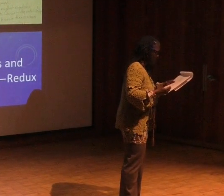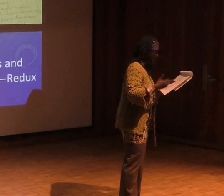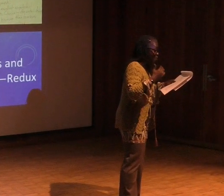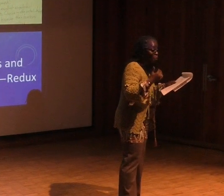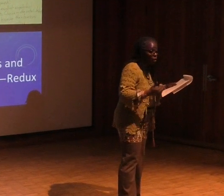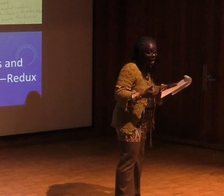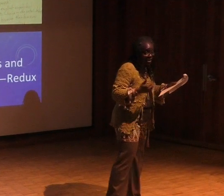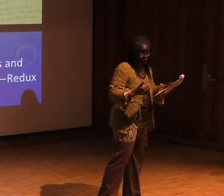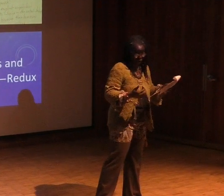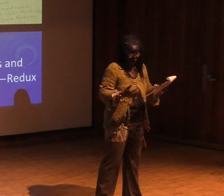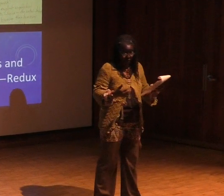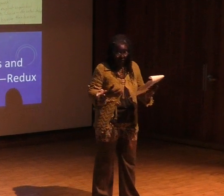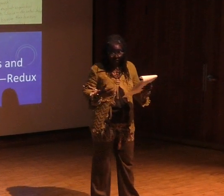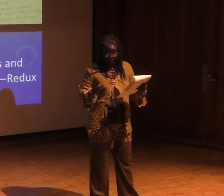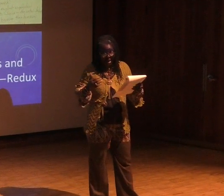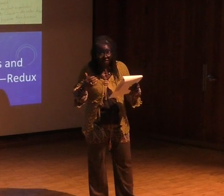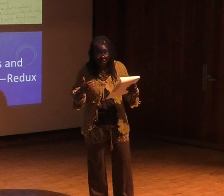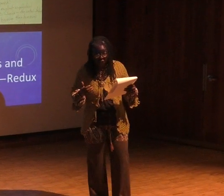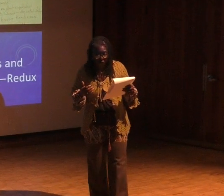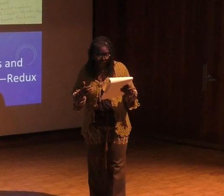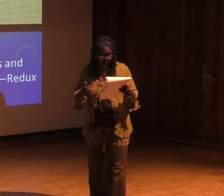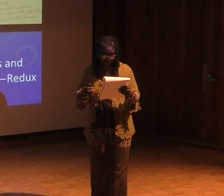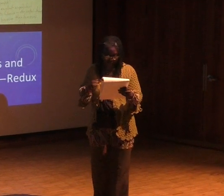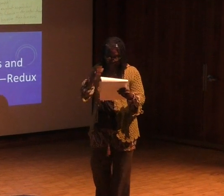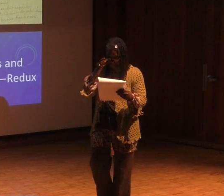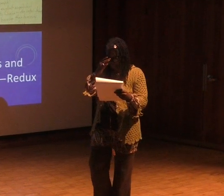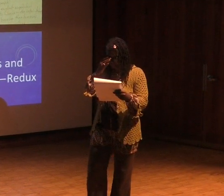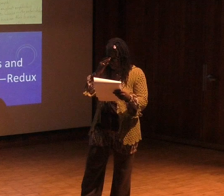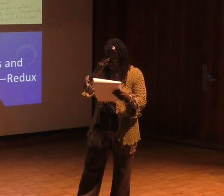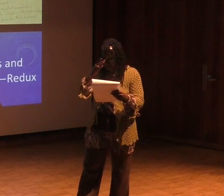maggots prayed to and saluted.